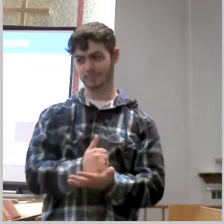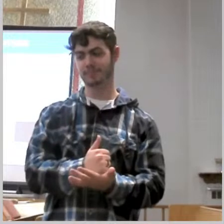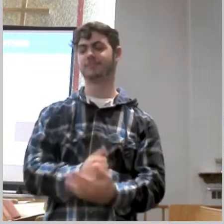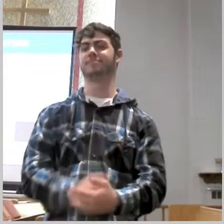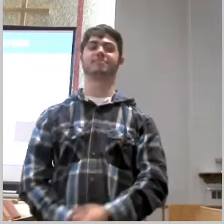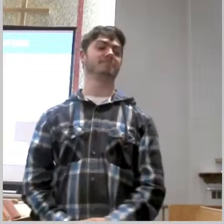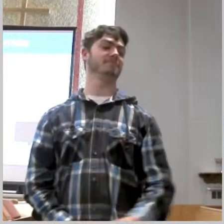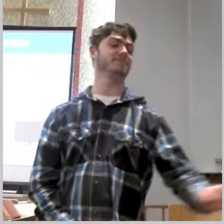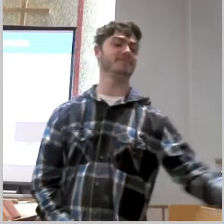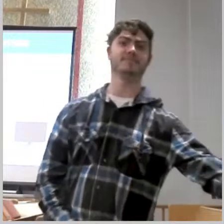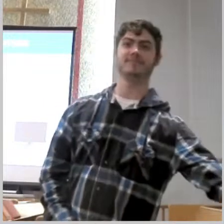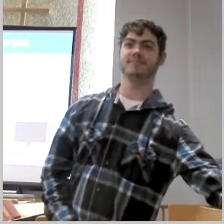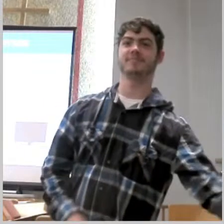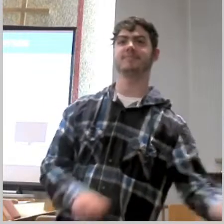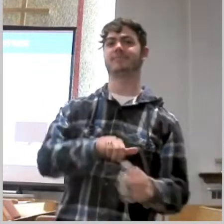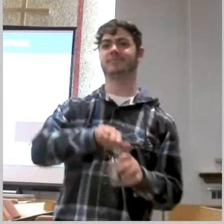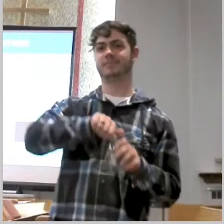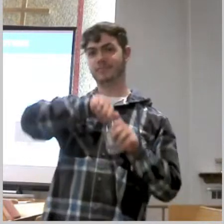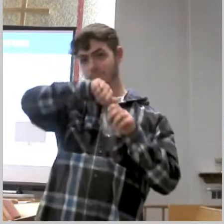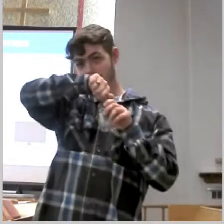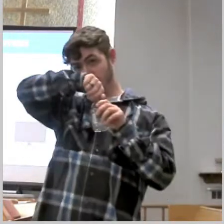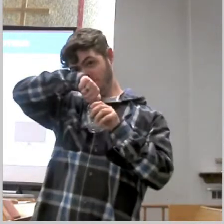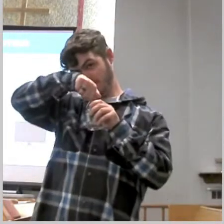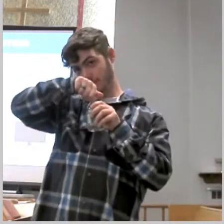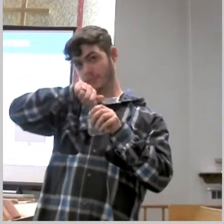crown? Amen.